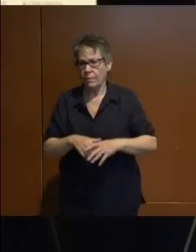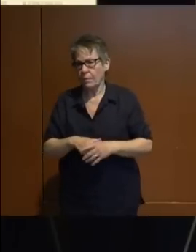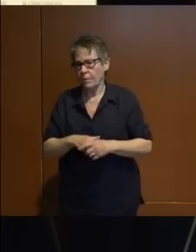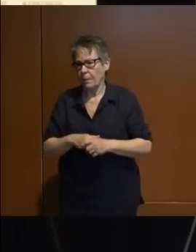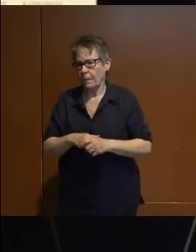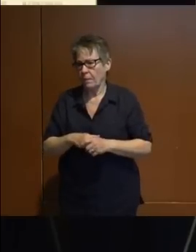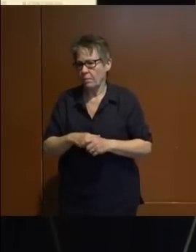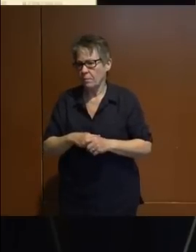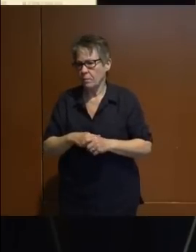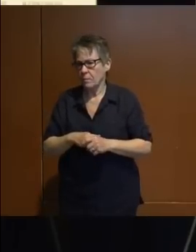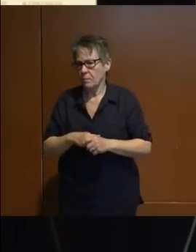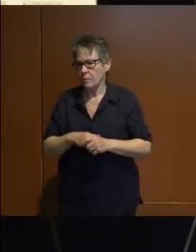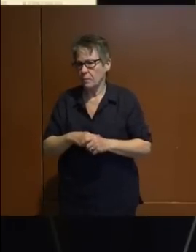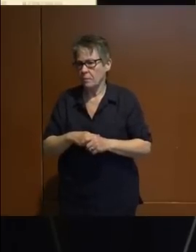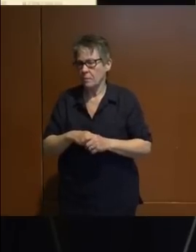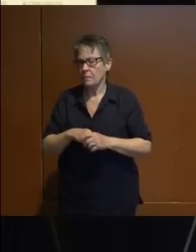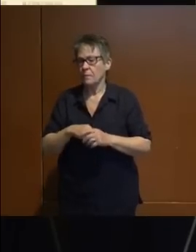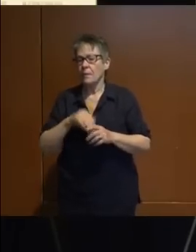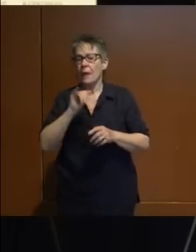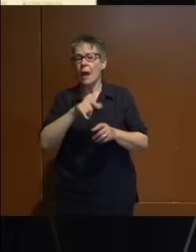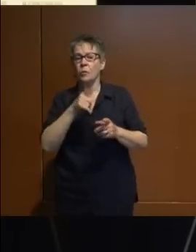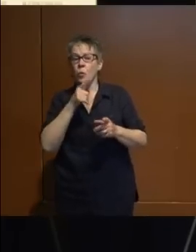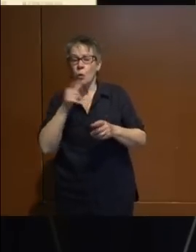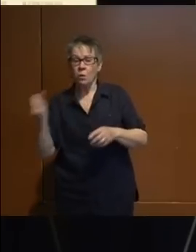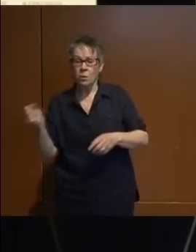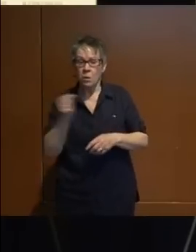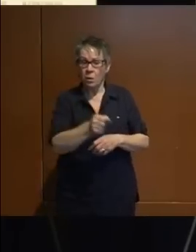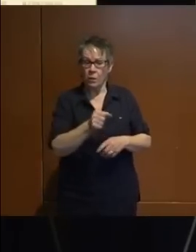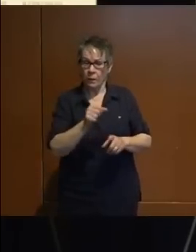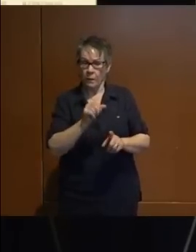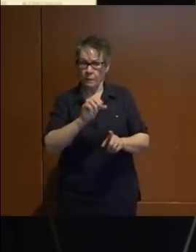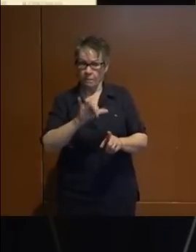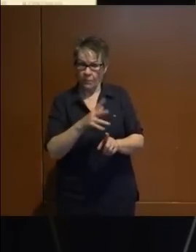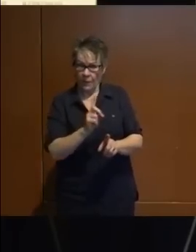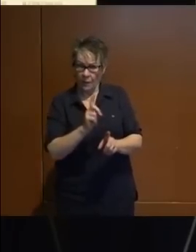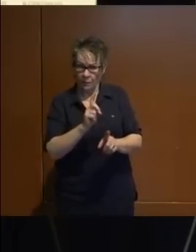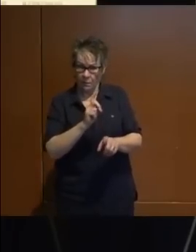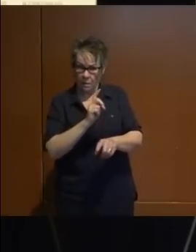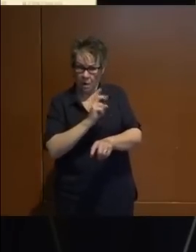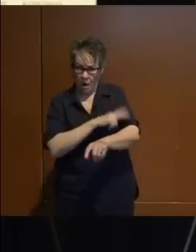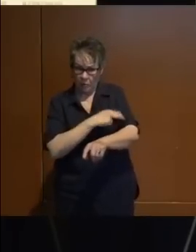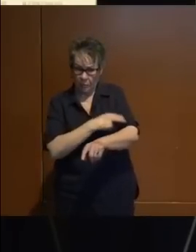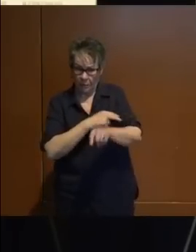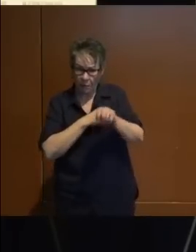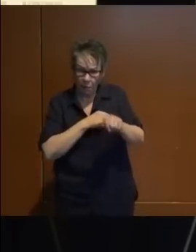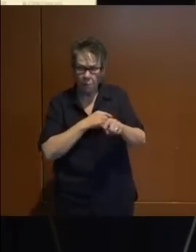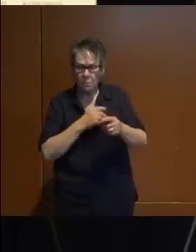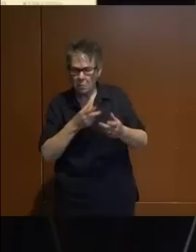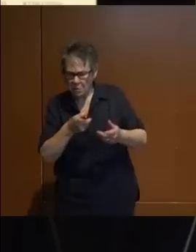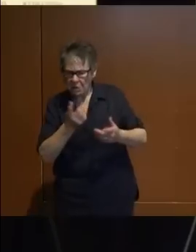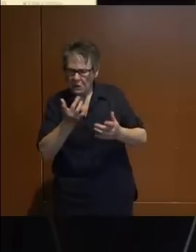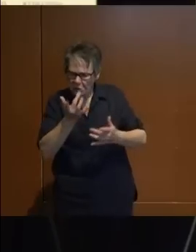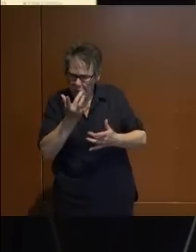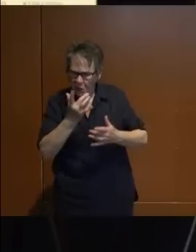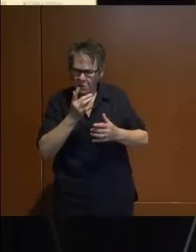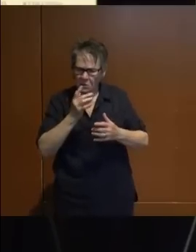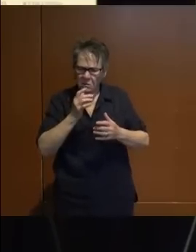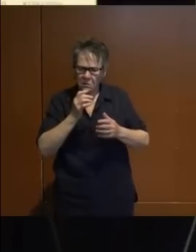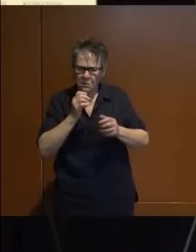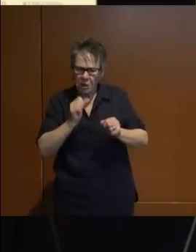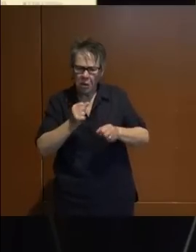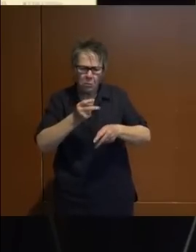field hospital. The field hospital overall, though, will have the appropriate oxygen and